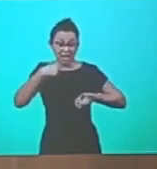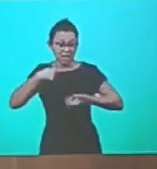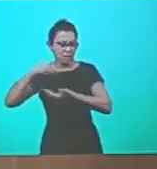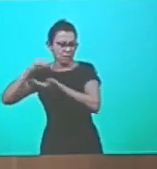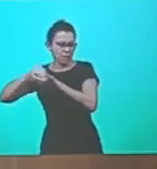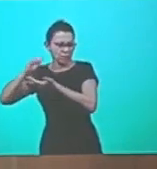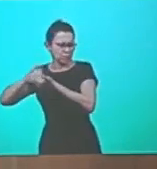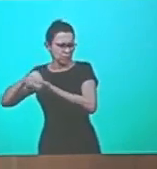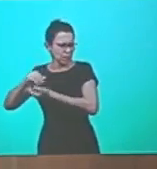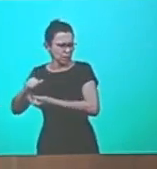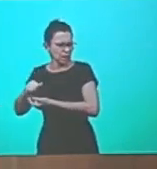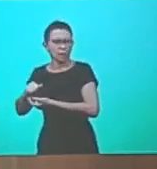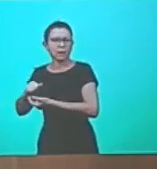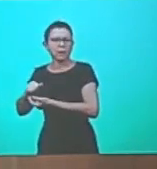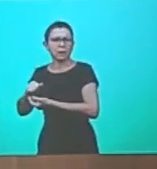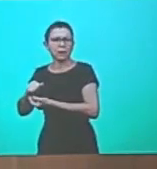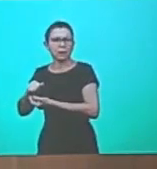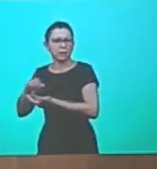meet him.